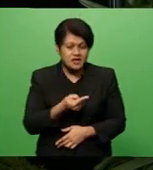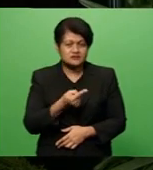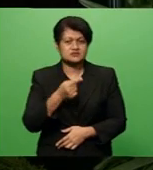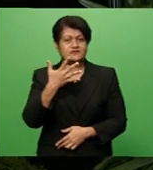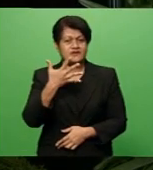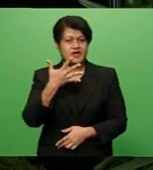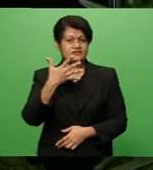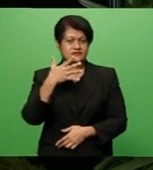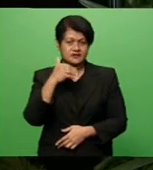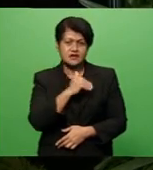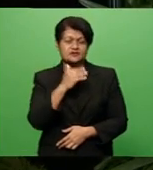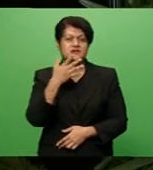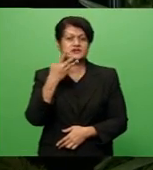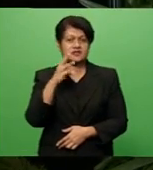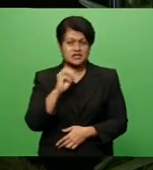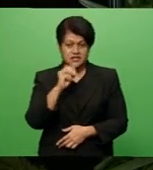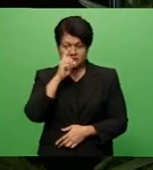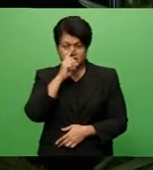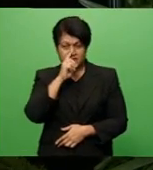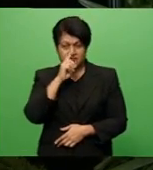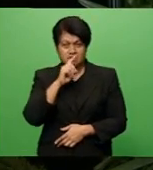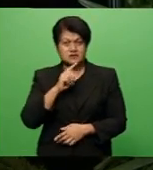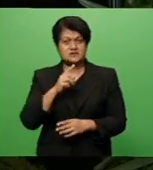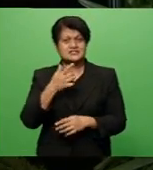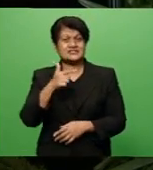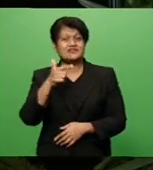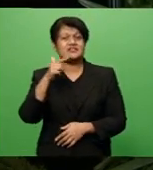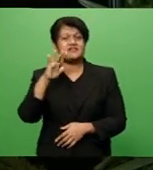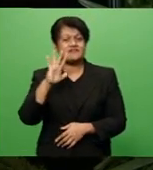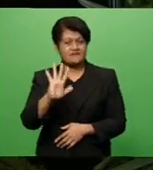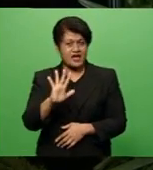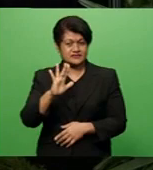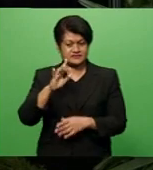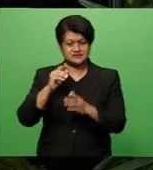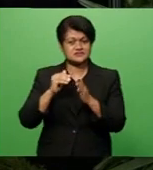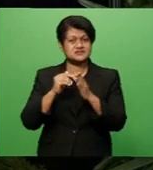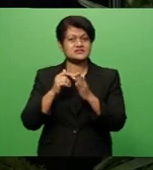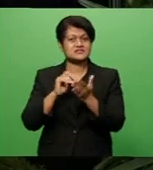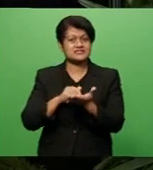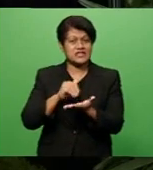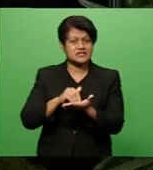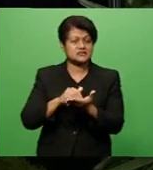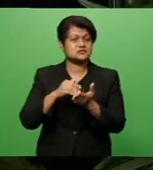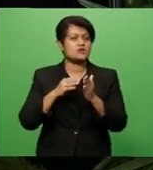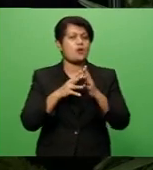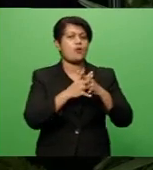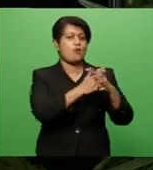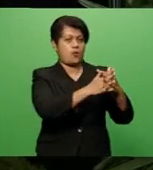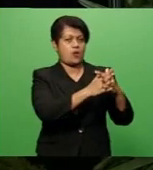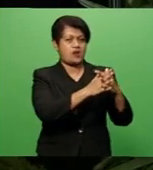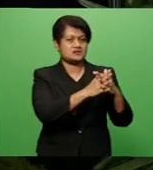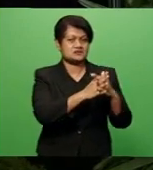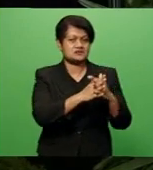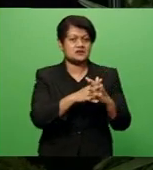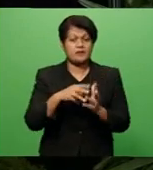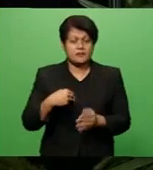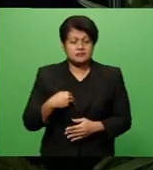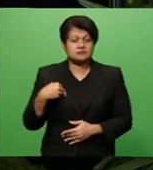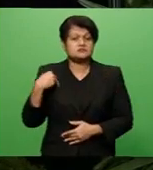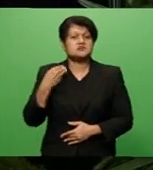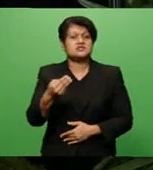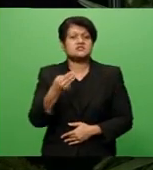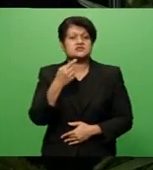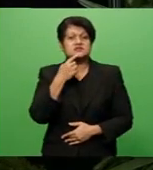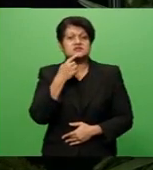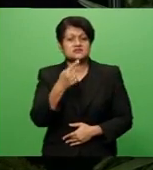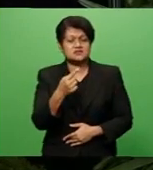people are taking shelter in 75 centers in the Western Division. On to education, the ministry says it is